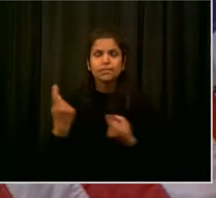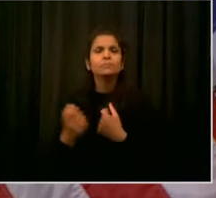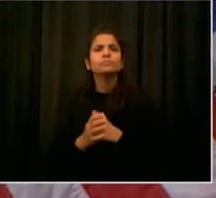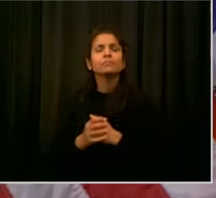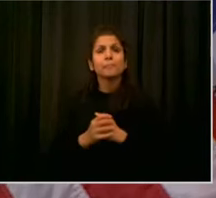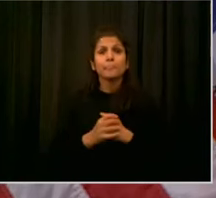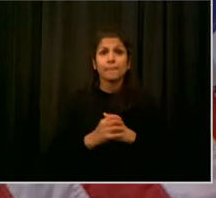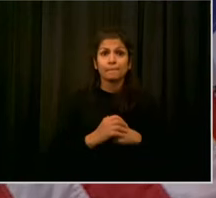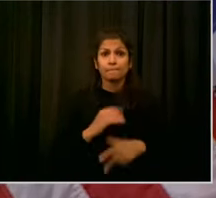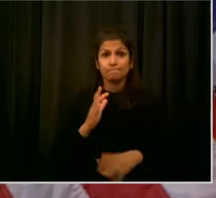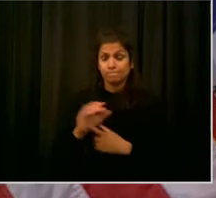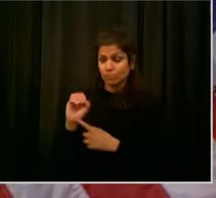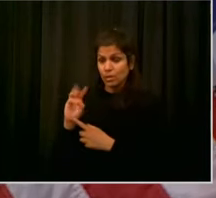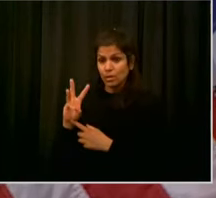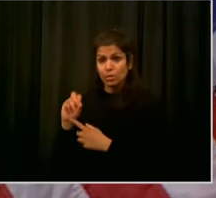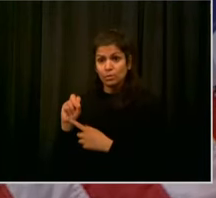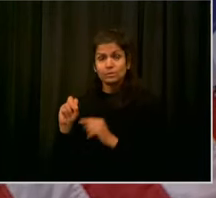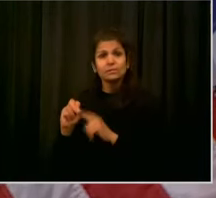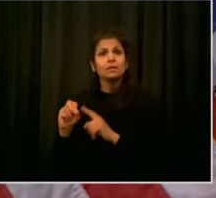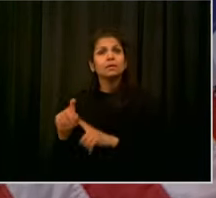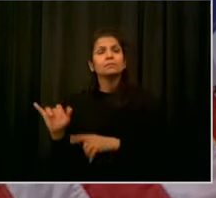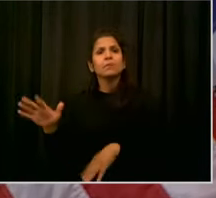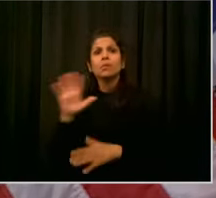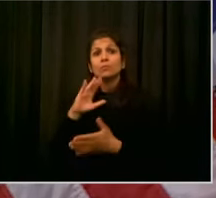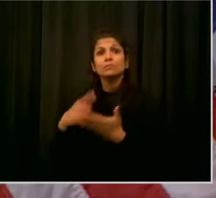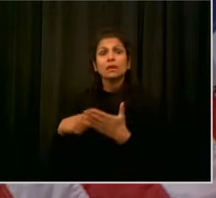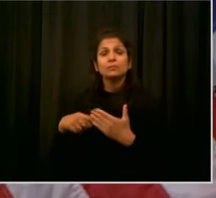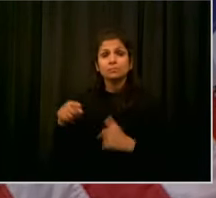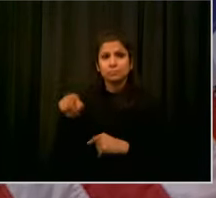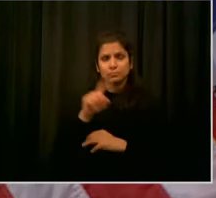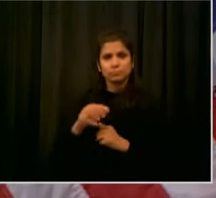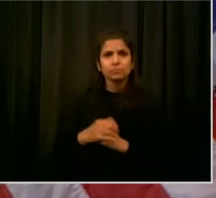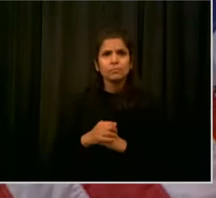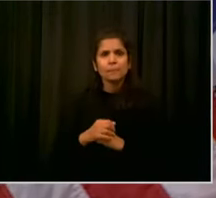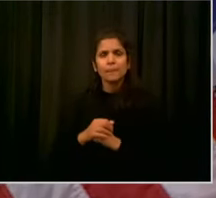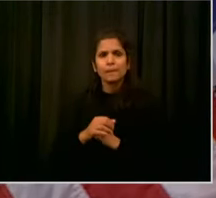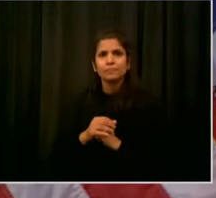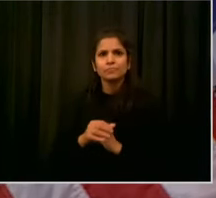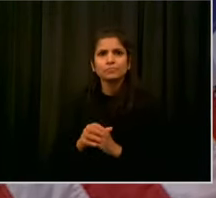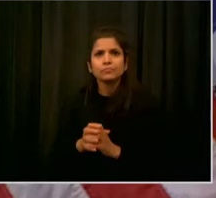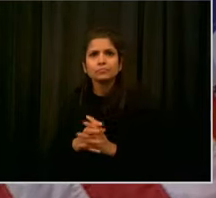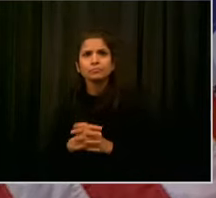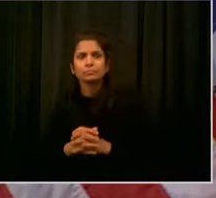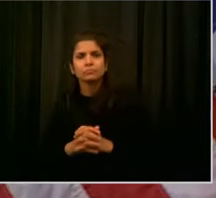and said, if you do, we'll keep it peaceful. We're just asking for the space. And the police thought about it, agreed it was